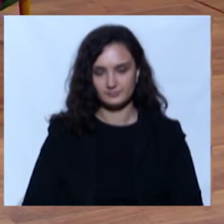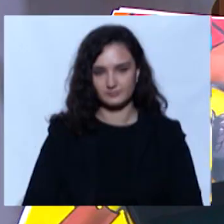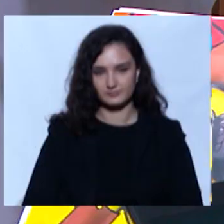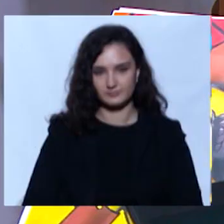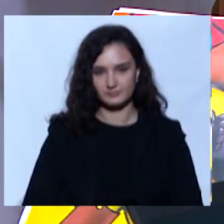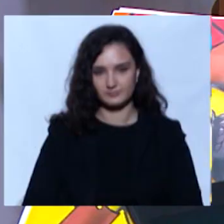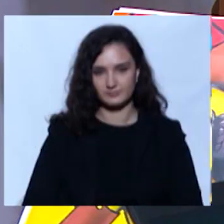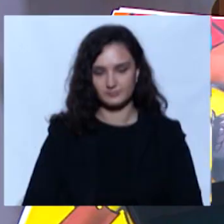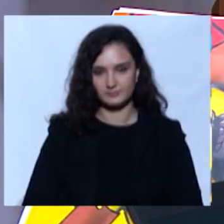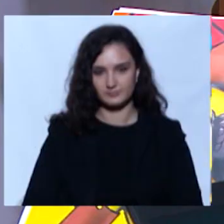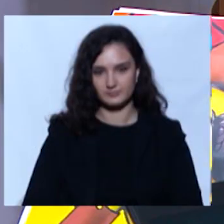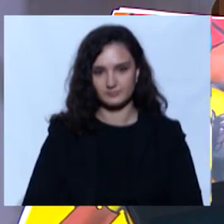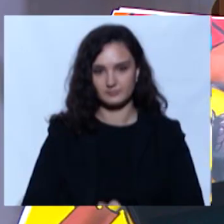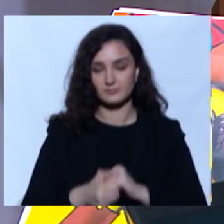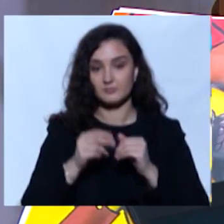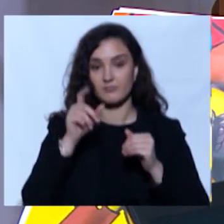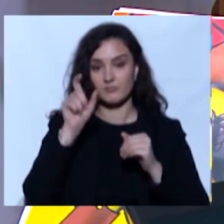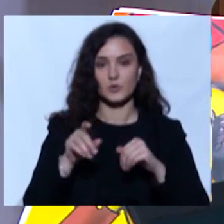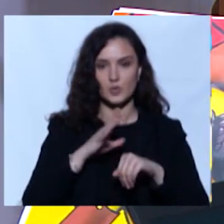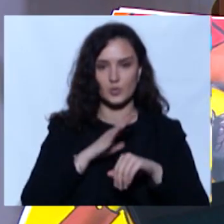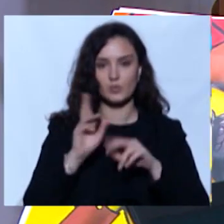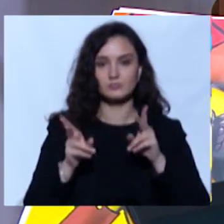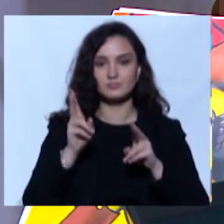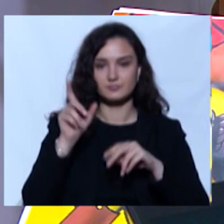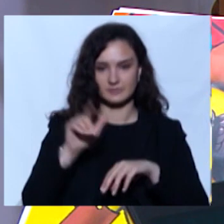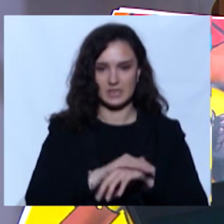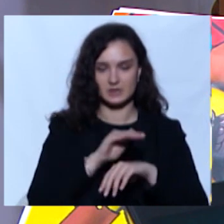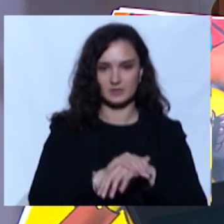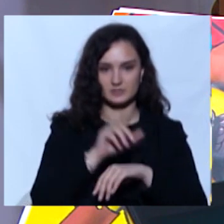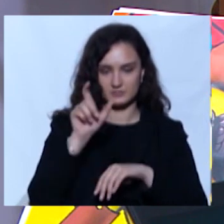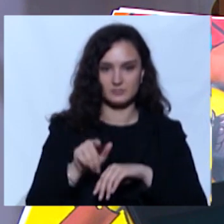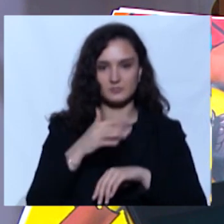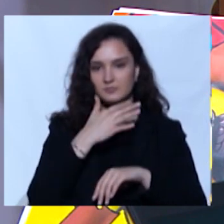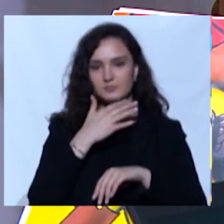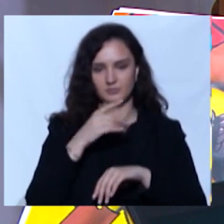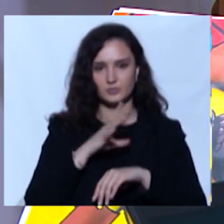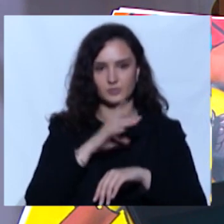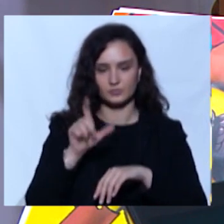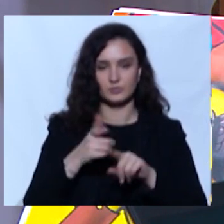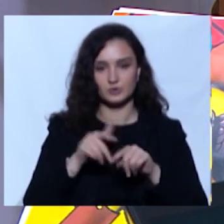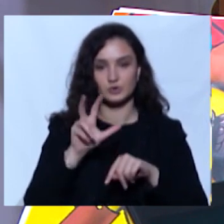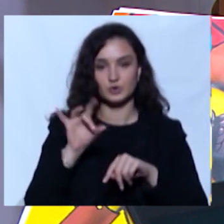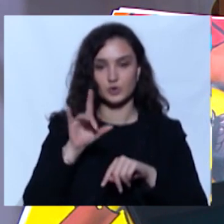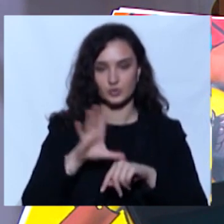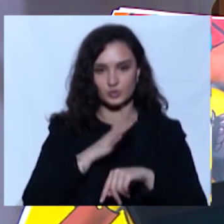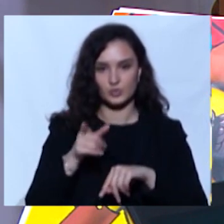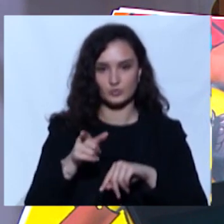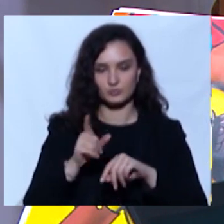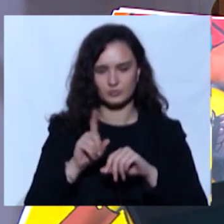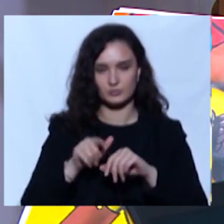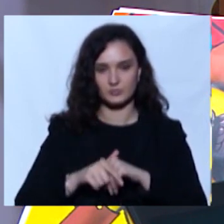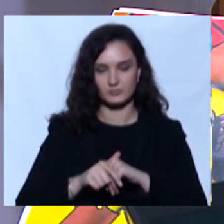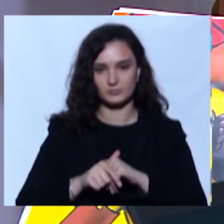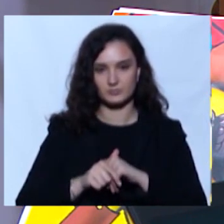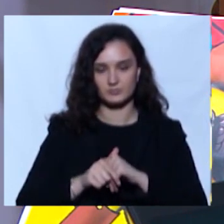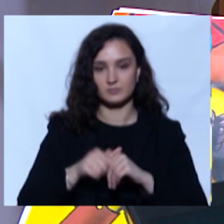The cook was a kind man, and he did not yell much, but George had to clean up